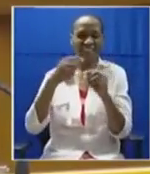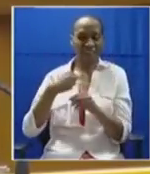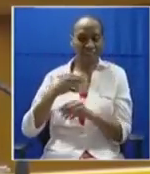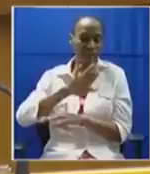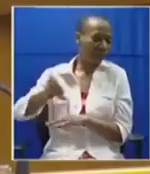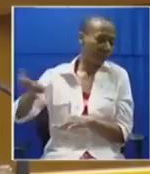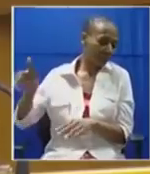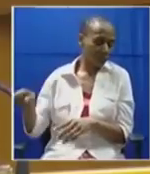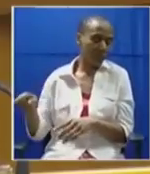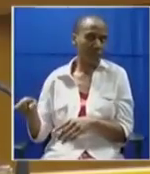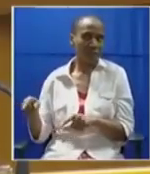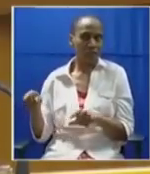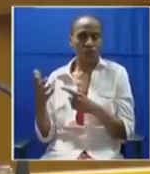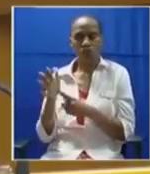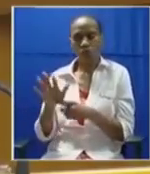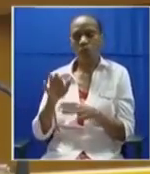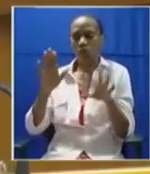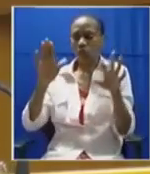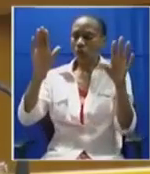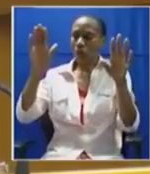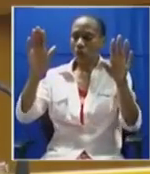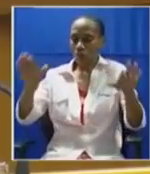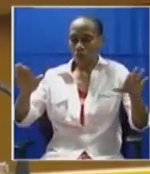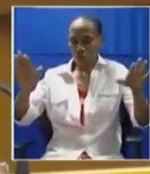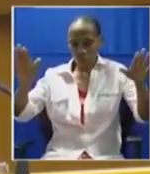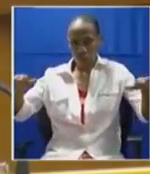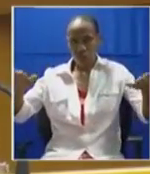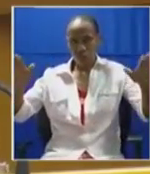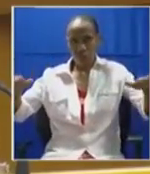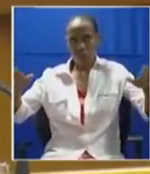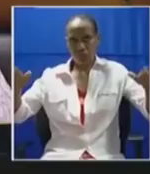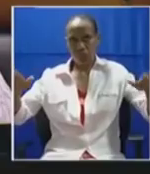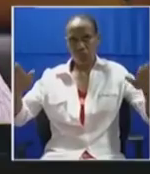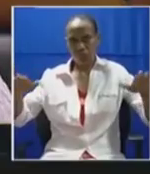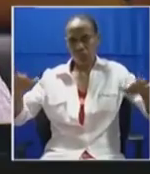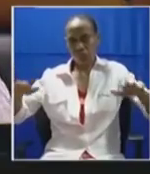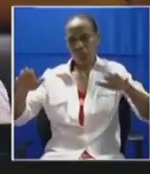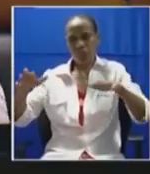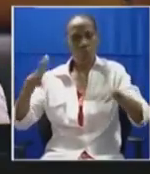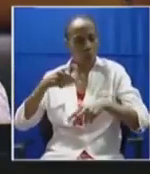masquerading as independent political Order, honorable parties. members. Let me hear.